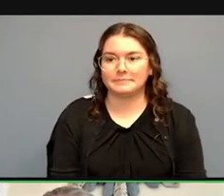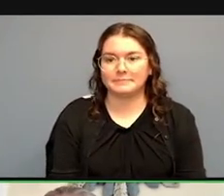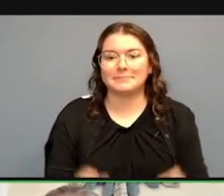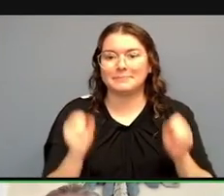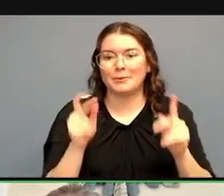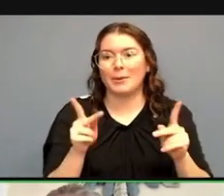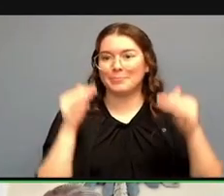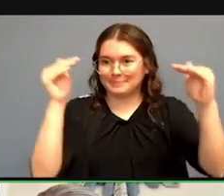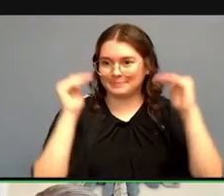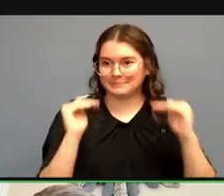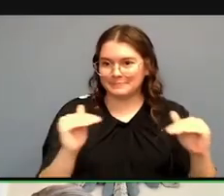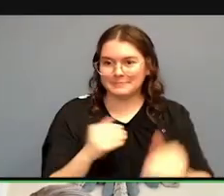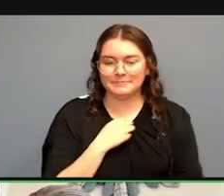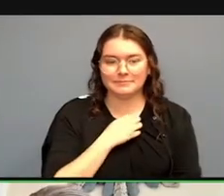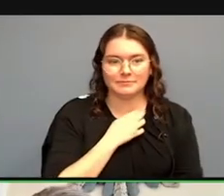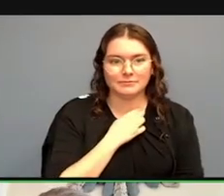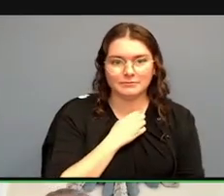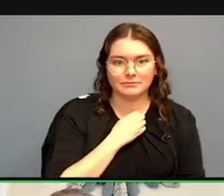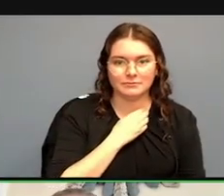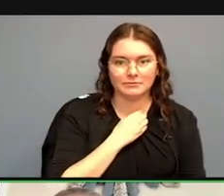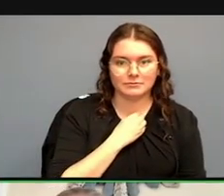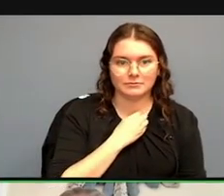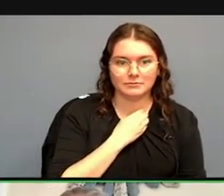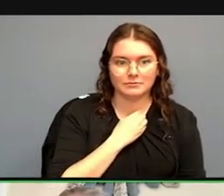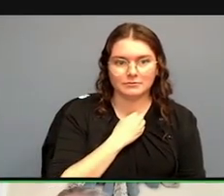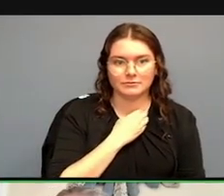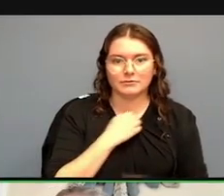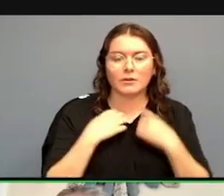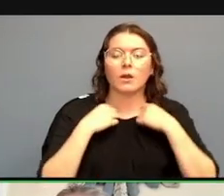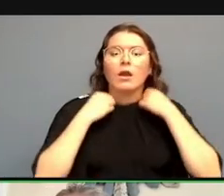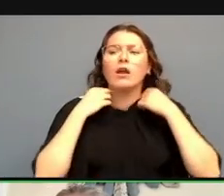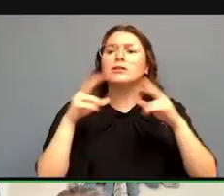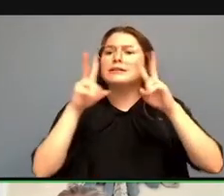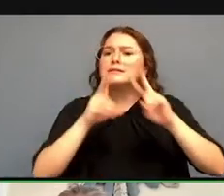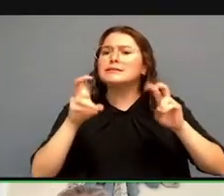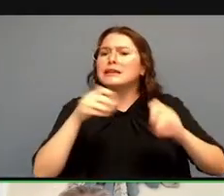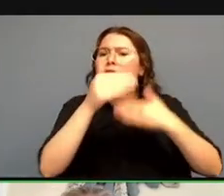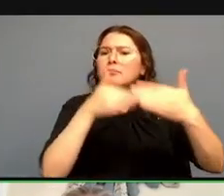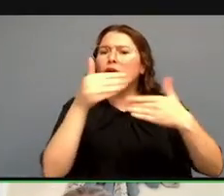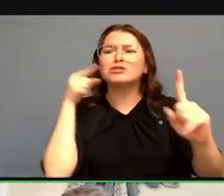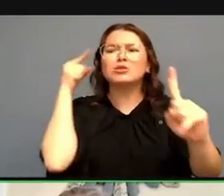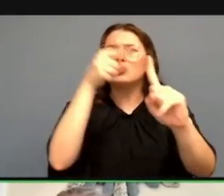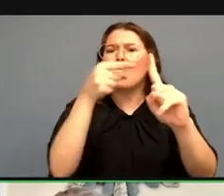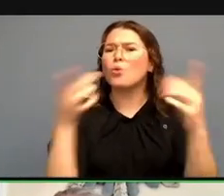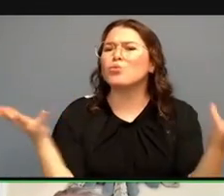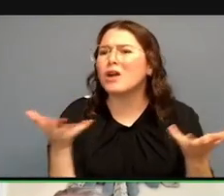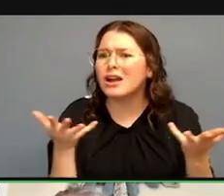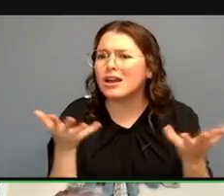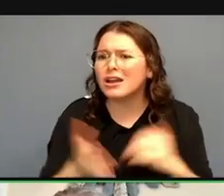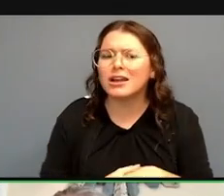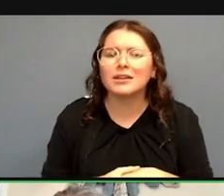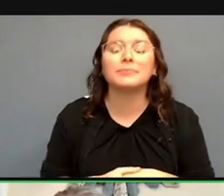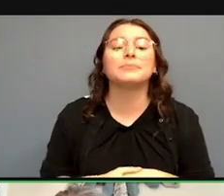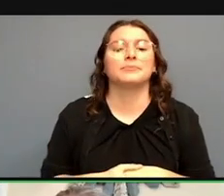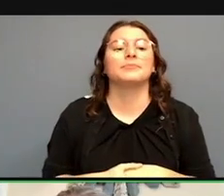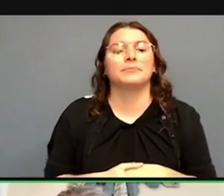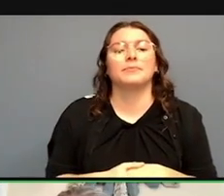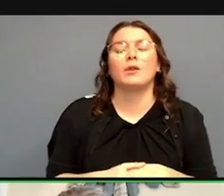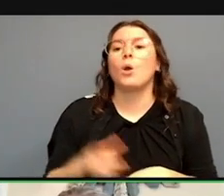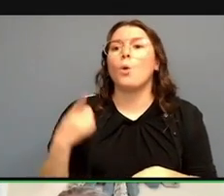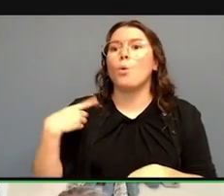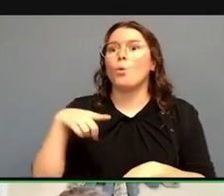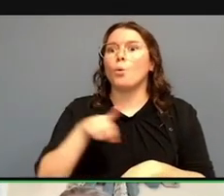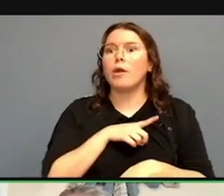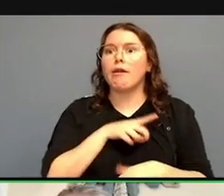Okay, next slide, please. Okay, so what is the goal of the assessment process? We're supposed to look